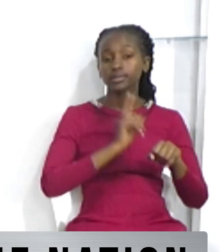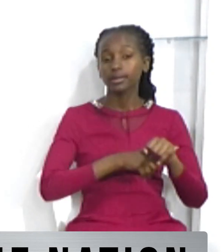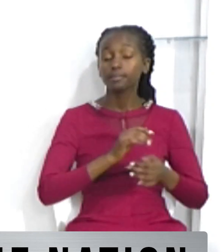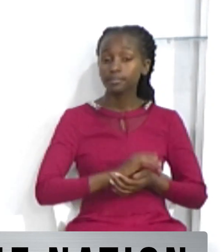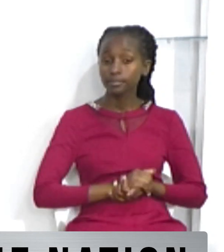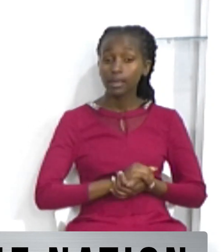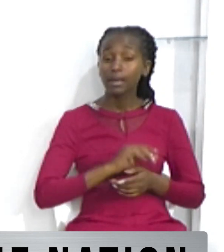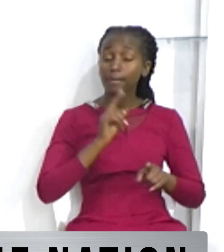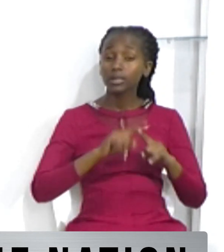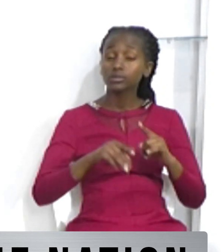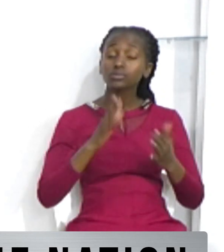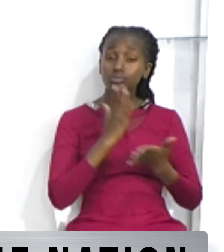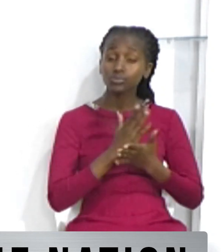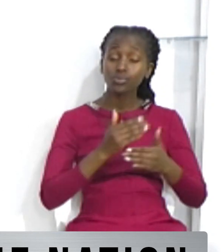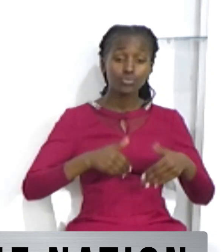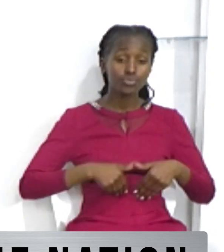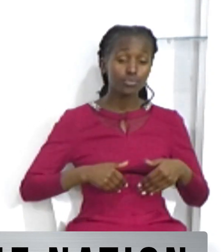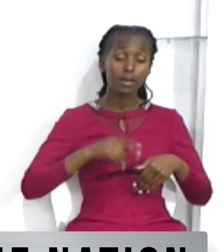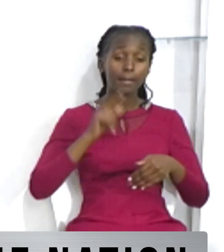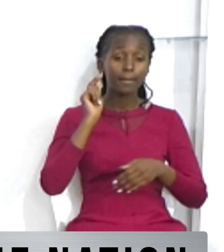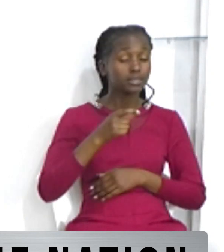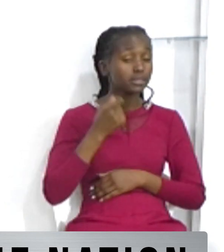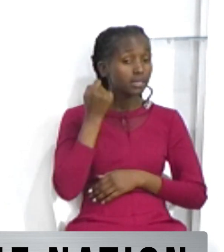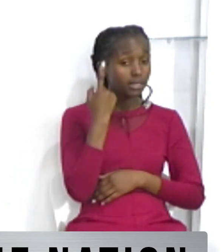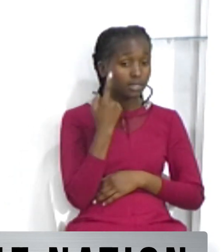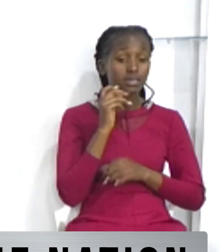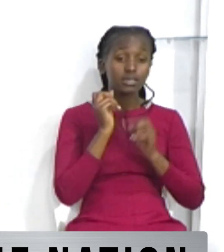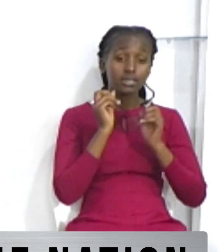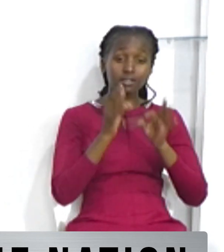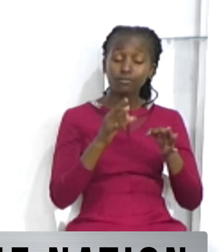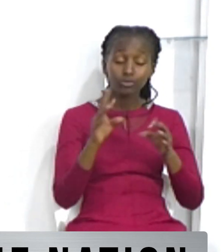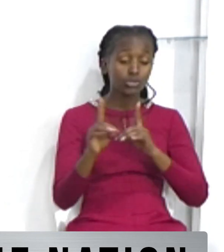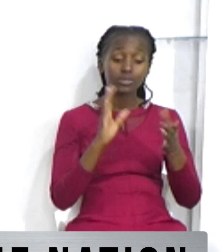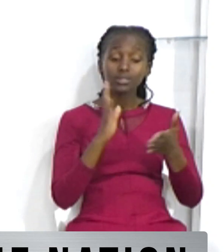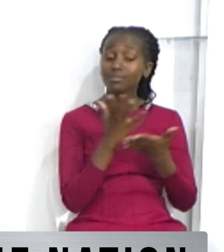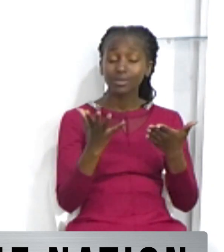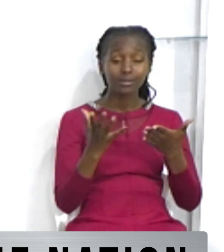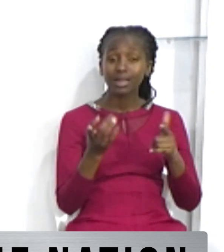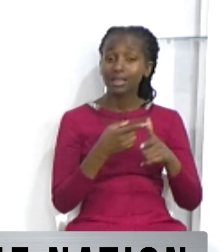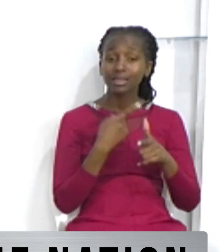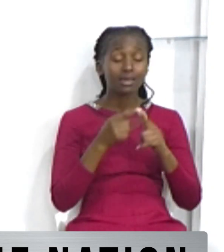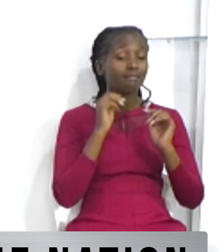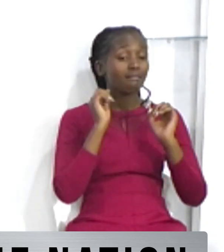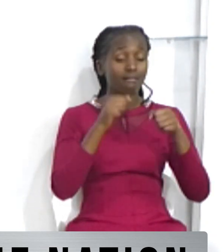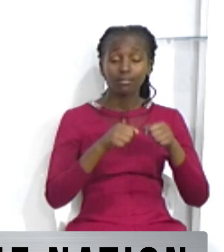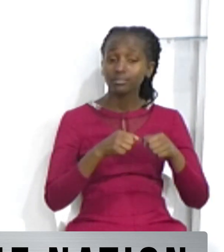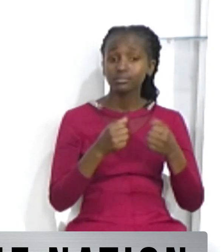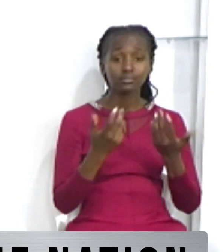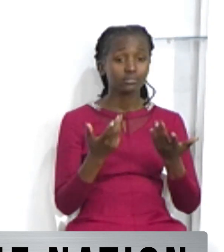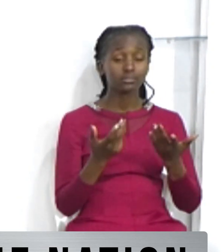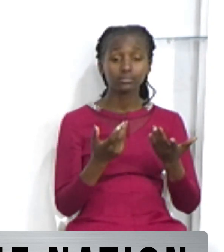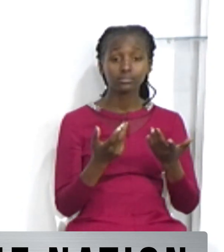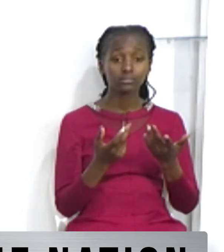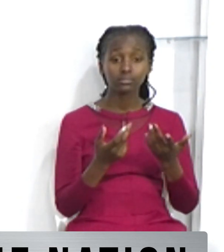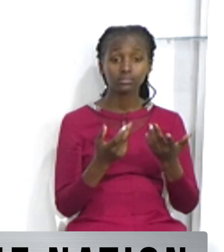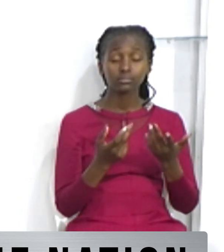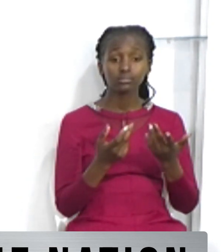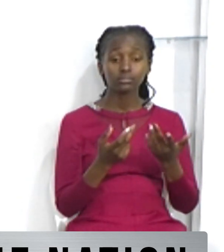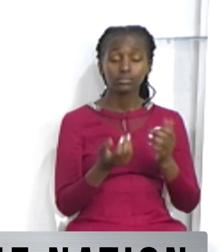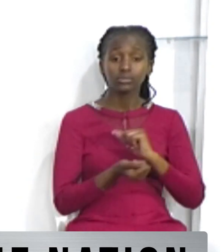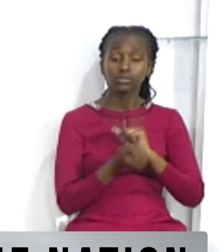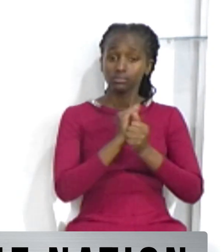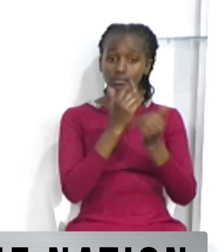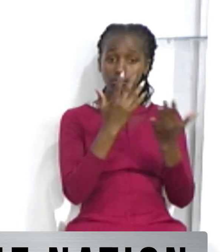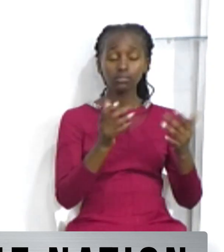But then you see, as the youth, something has to be done. We political will, maybe. We can't just sit. Yeah,